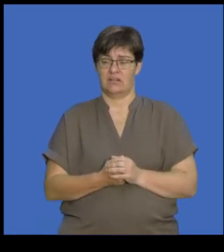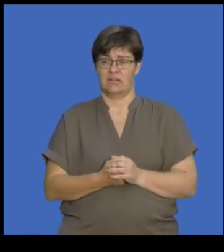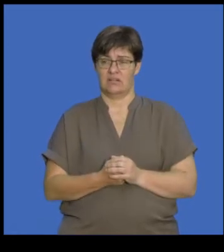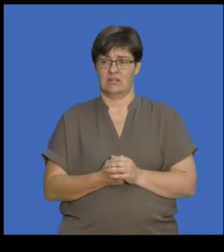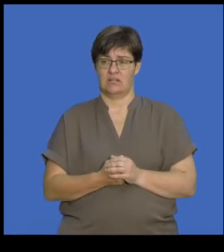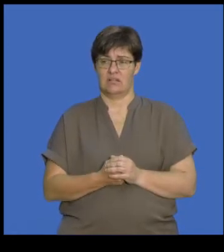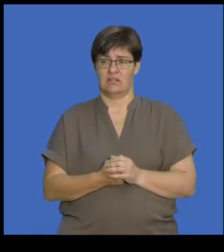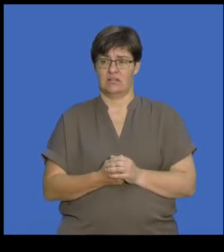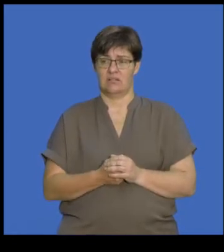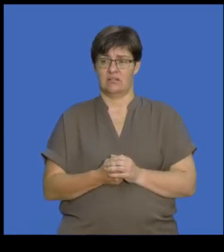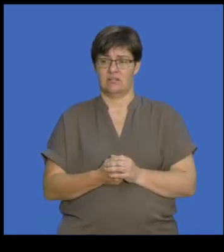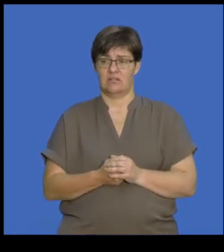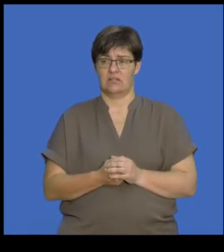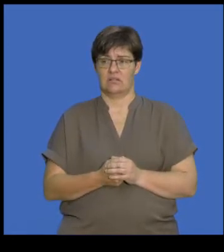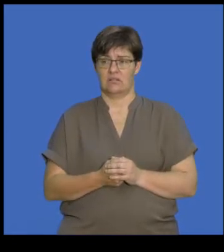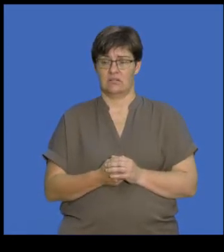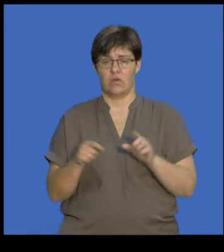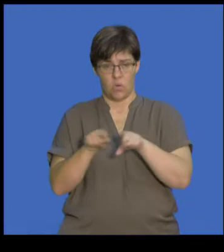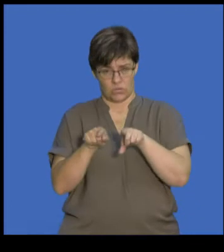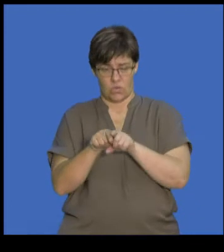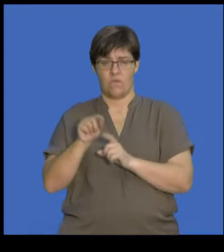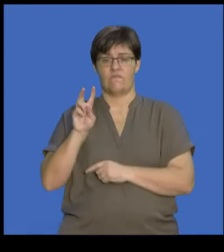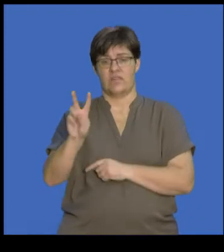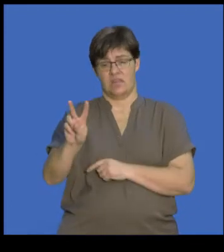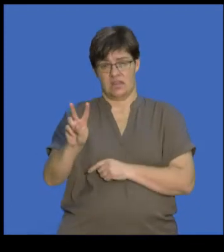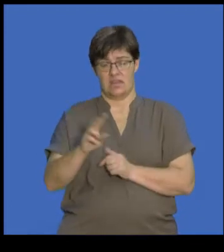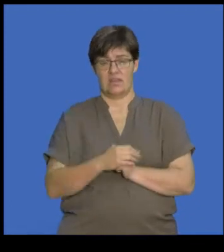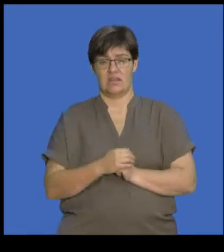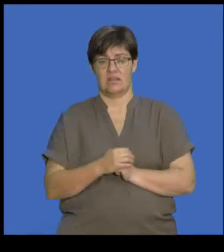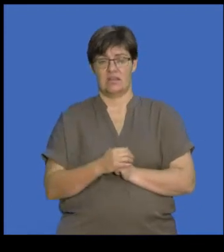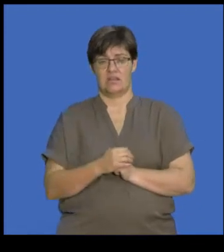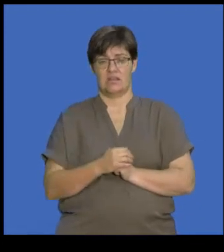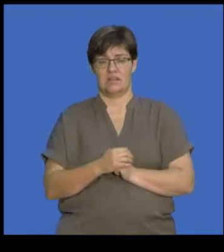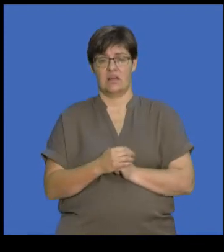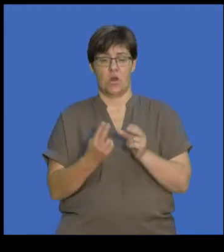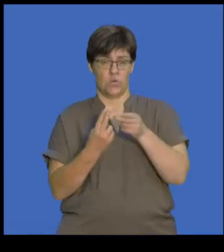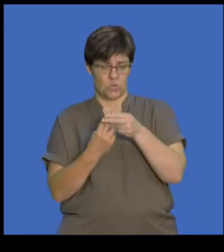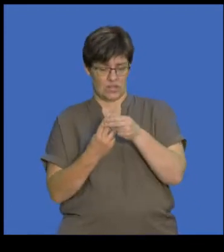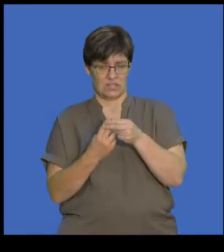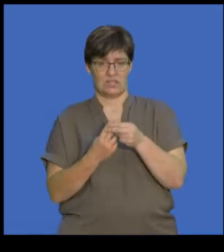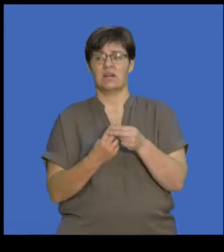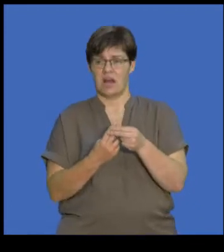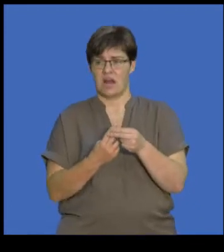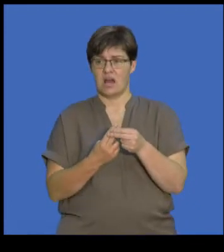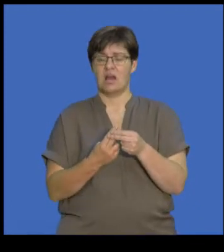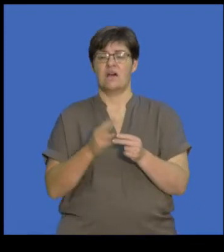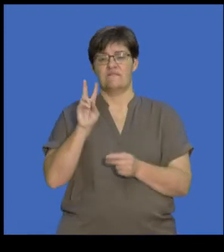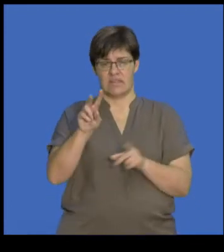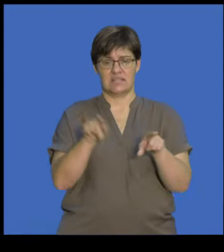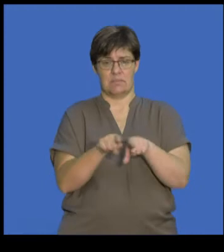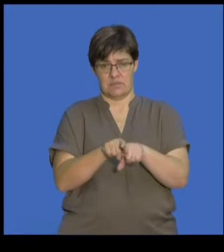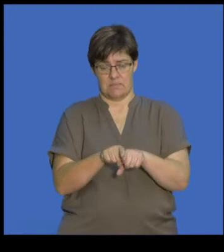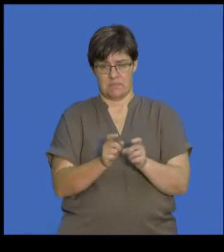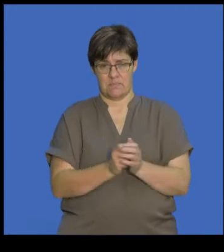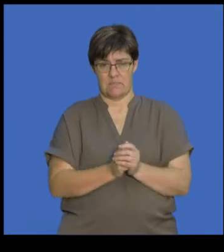symbol, which is also a V, okay, voltage, as well as the unit. So the unit is also V, but